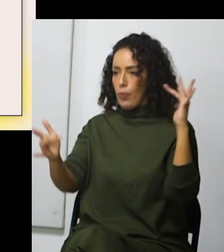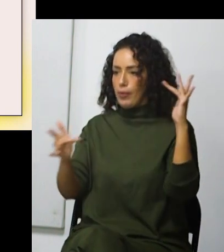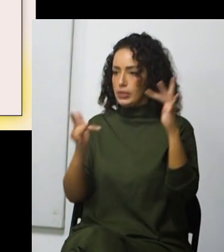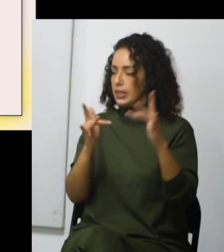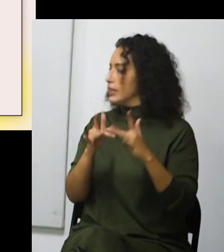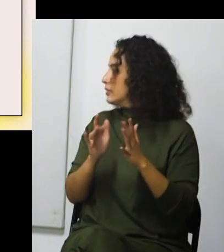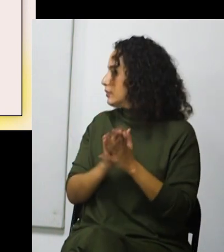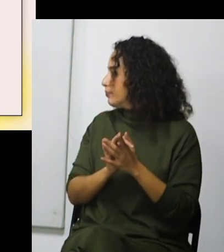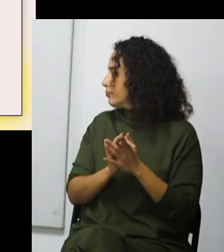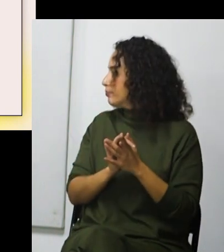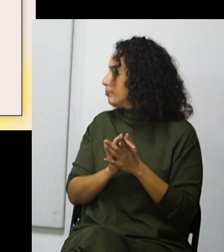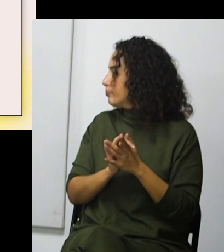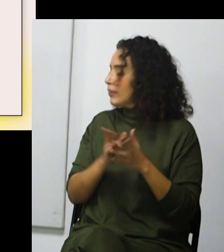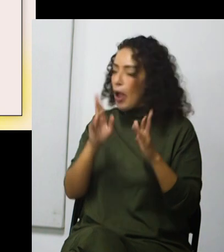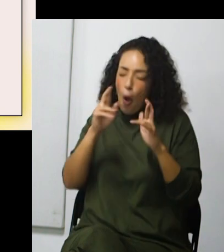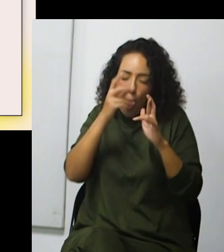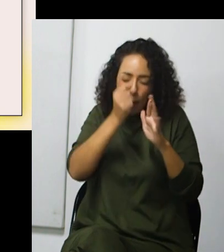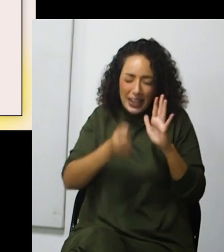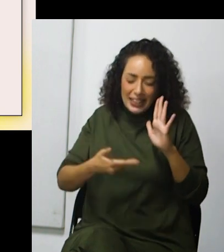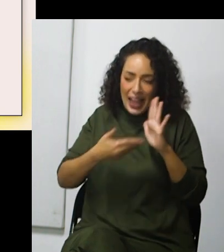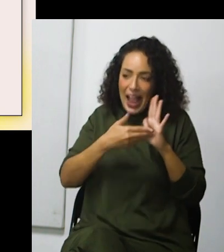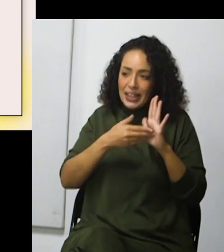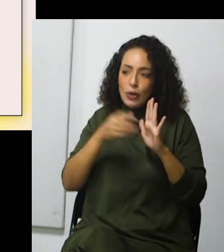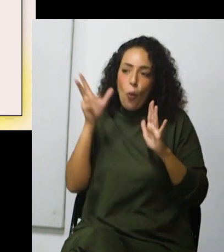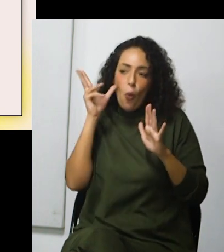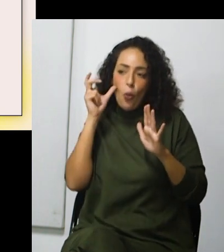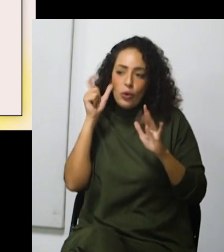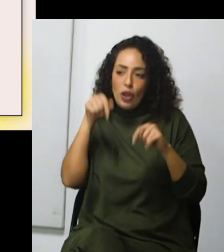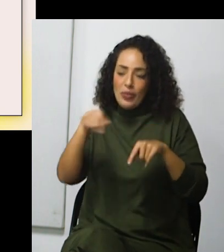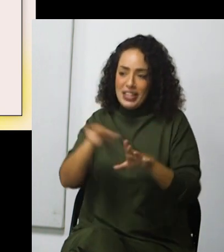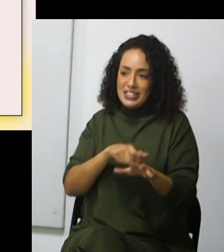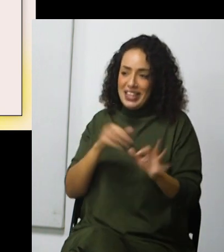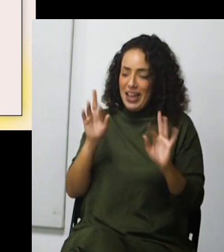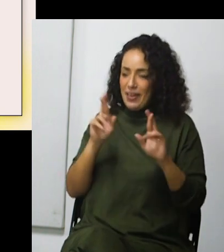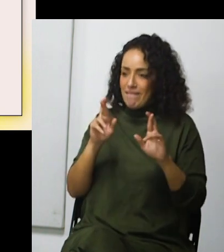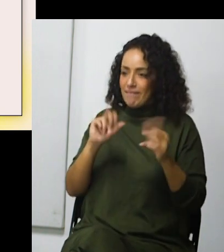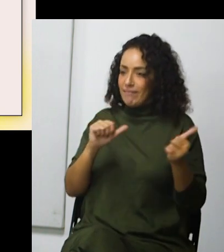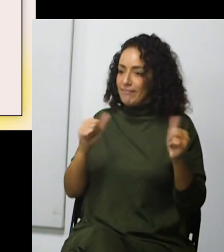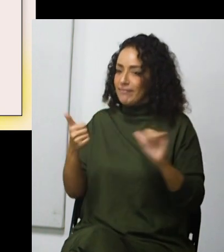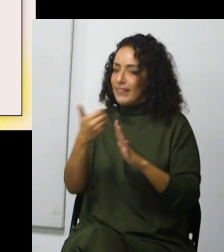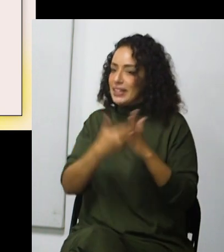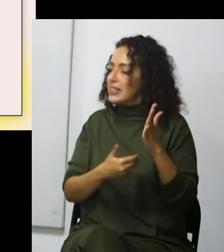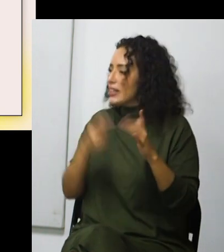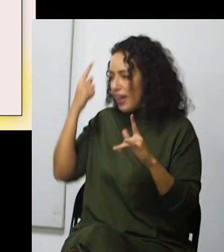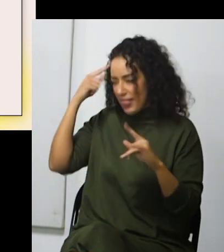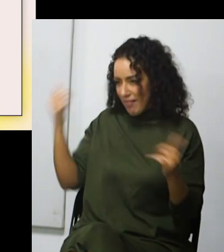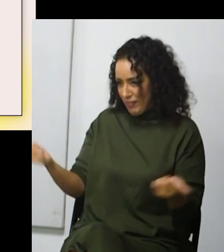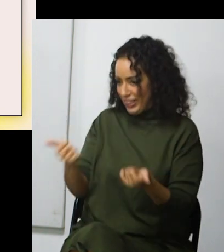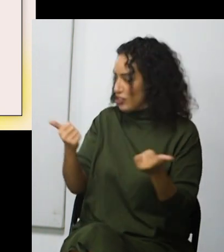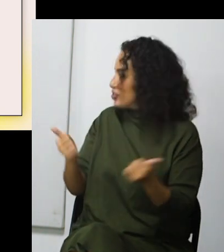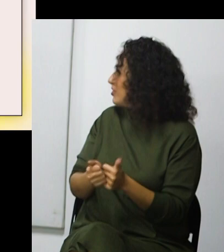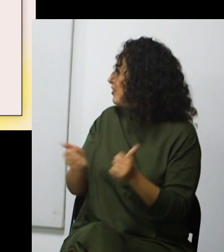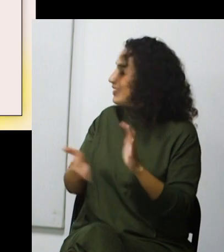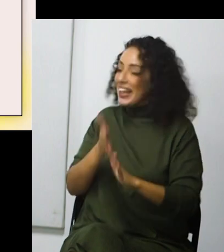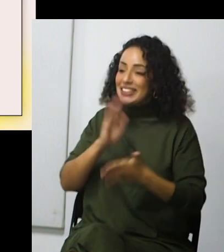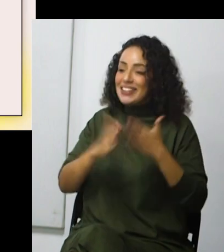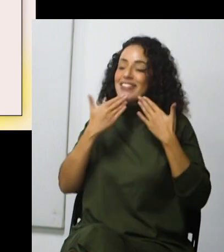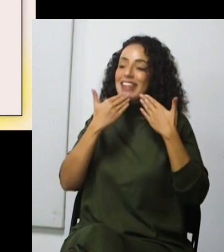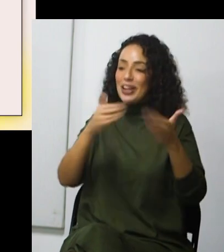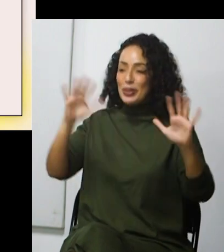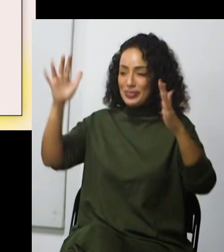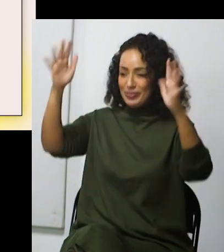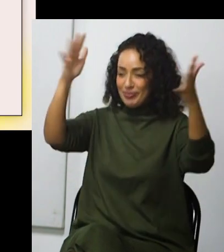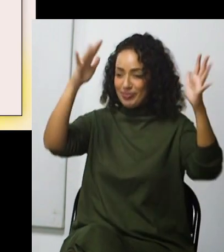add audio this year. That's my plan. Cool. Next slide. I think that's the end. Yeah, thank you, everyone.